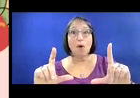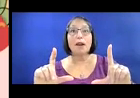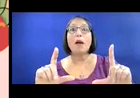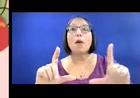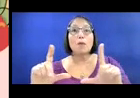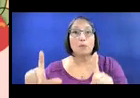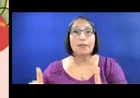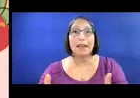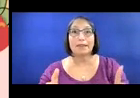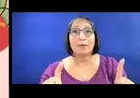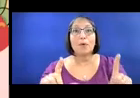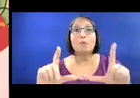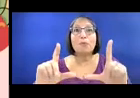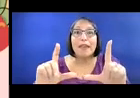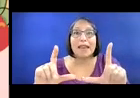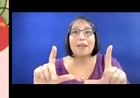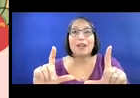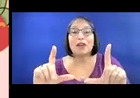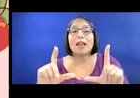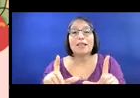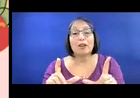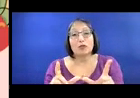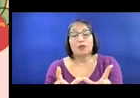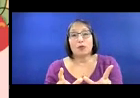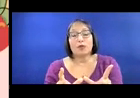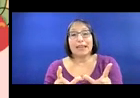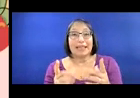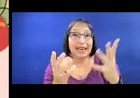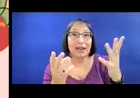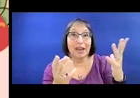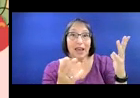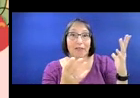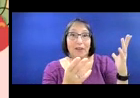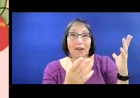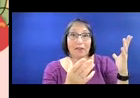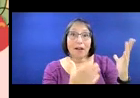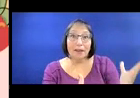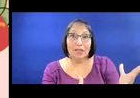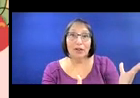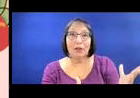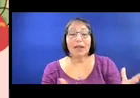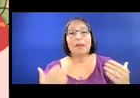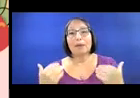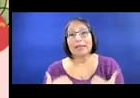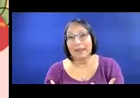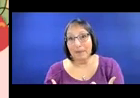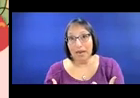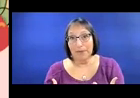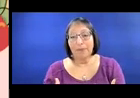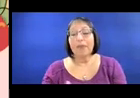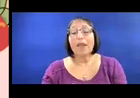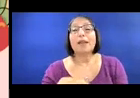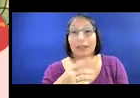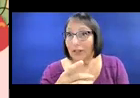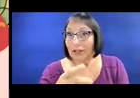recorded, where do I put that image to make sure students can see the content material and be able to see me